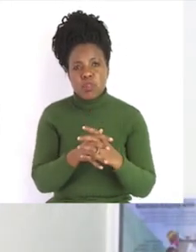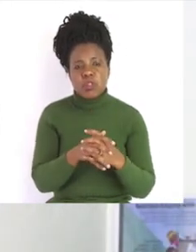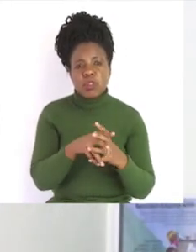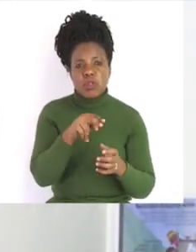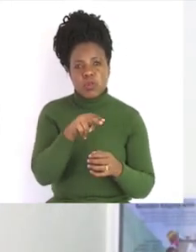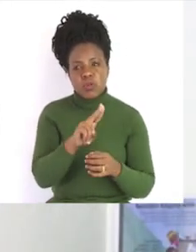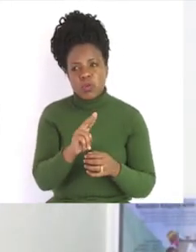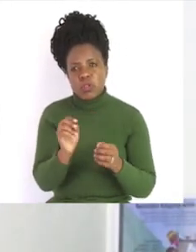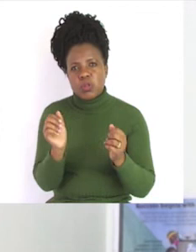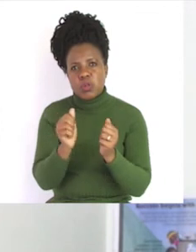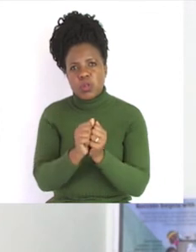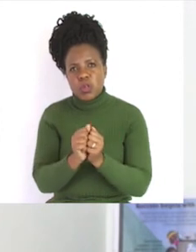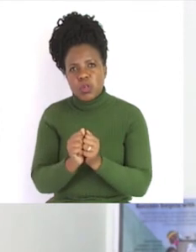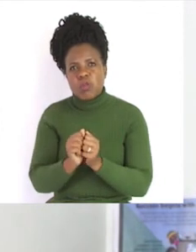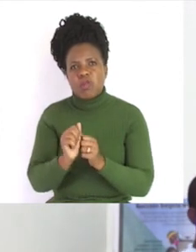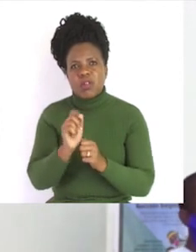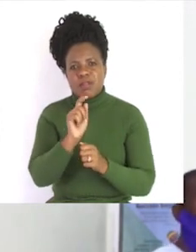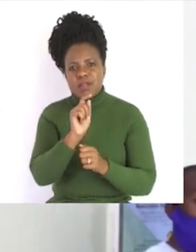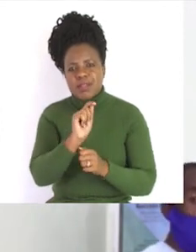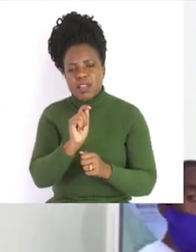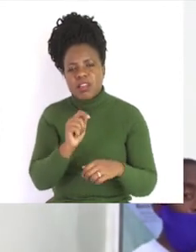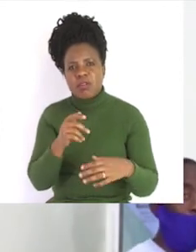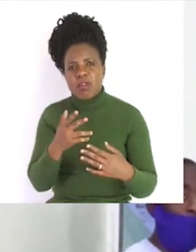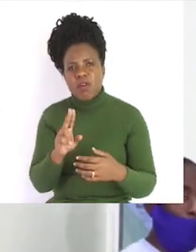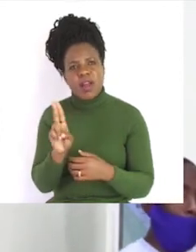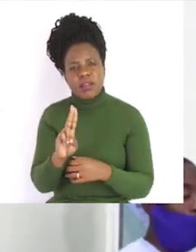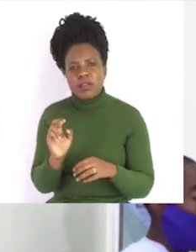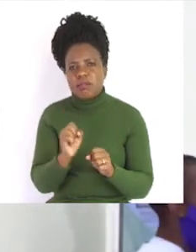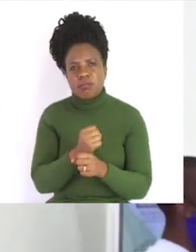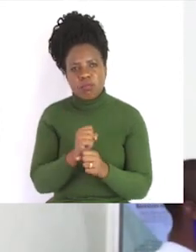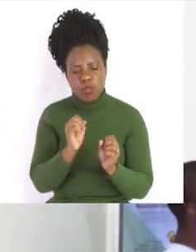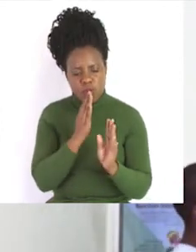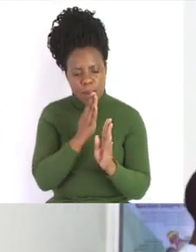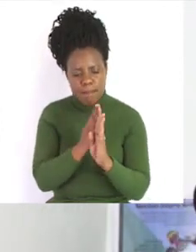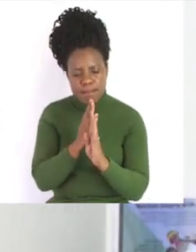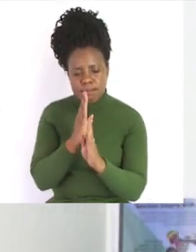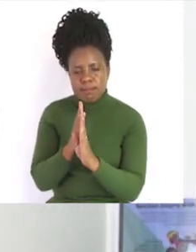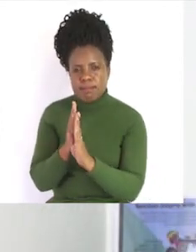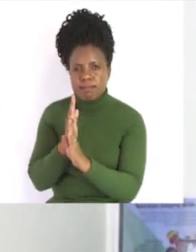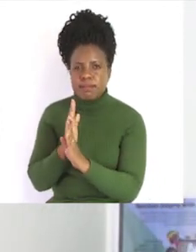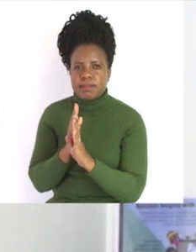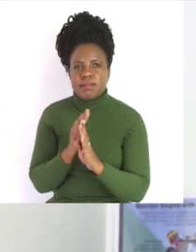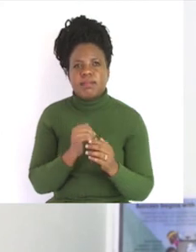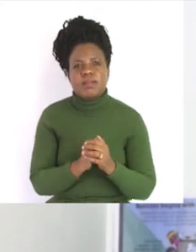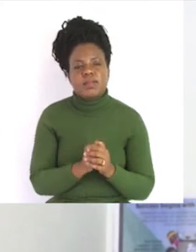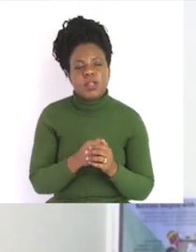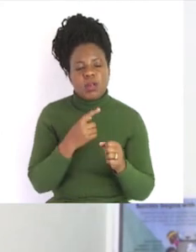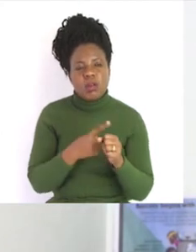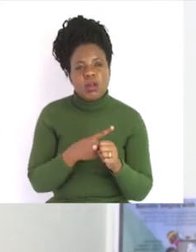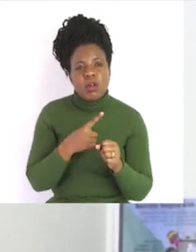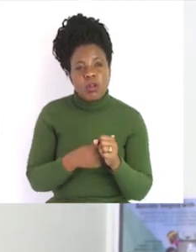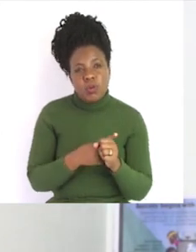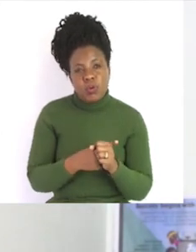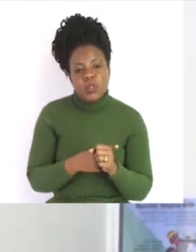add your unit with your tenth. It will not make sense. Okay? So always make sure that when you are adding your